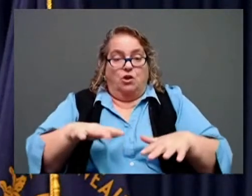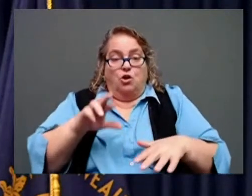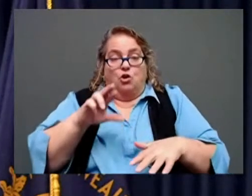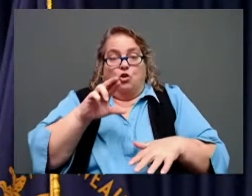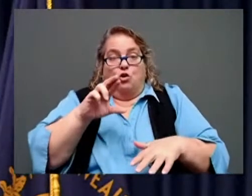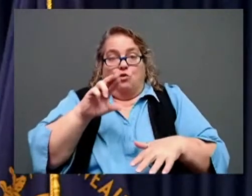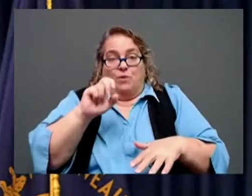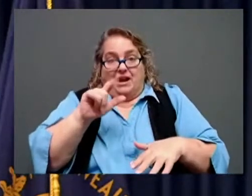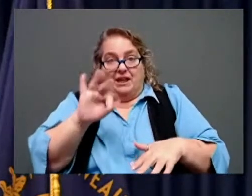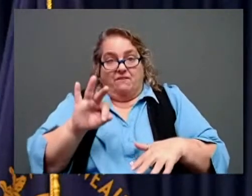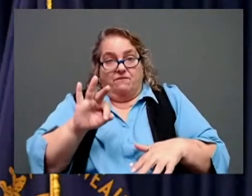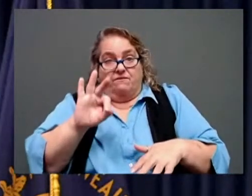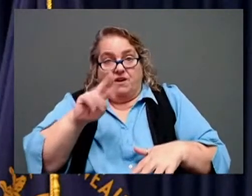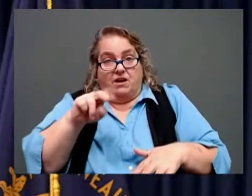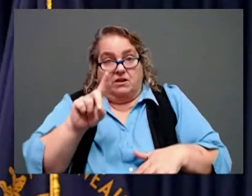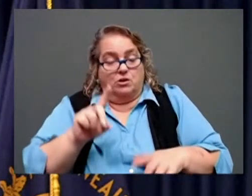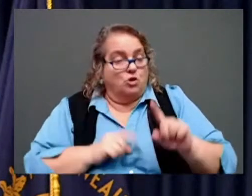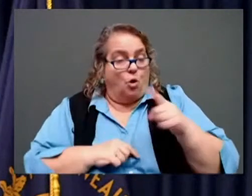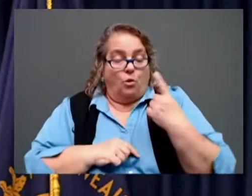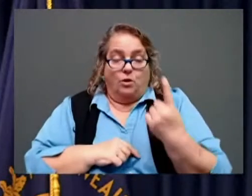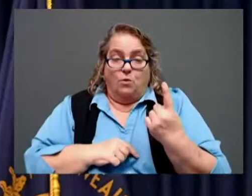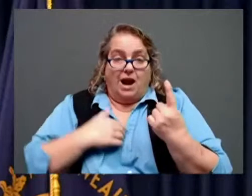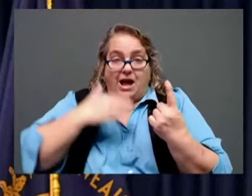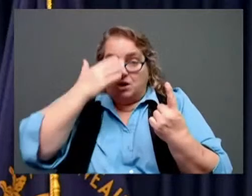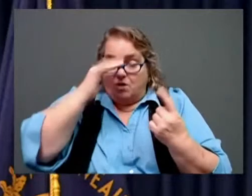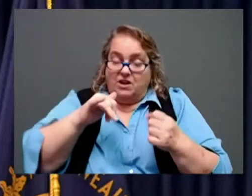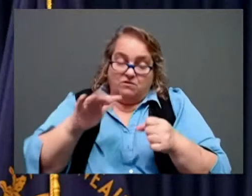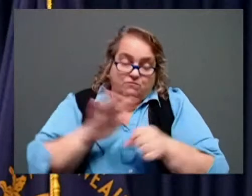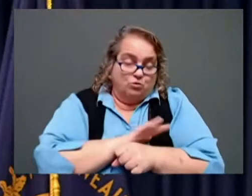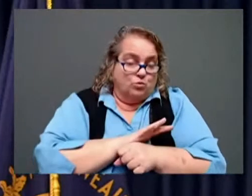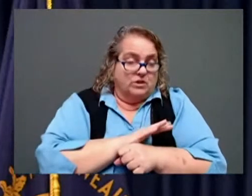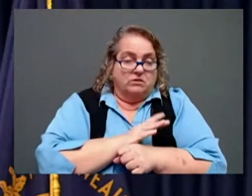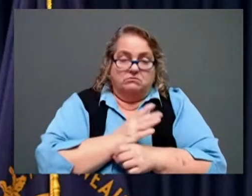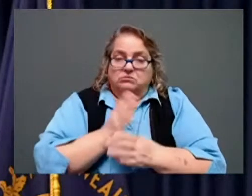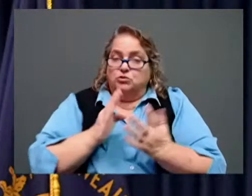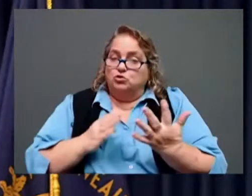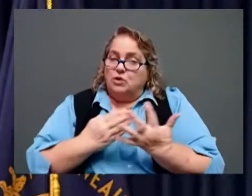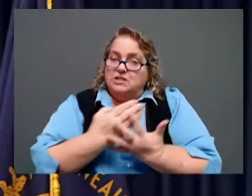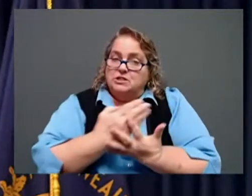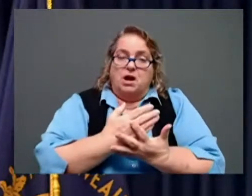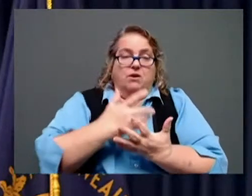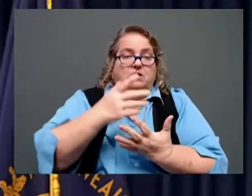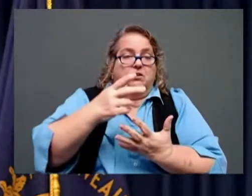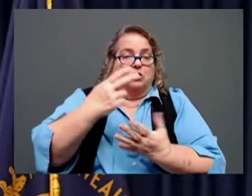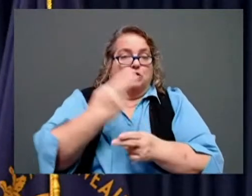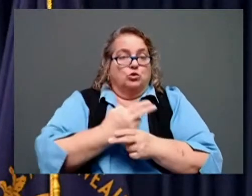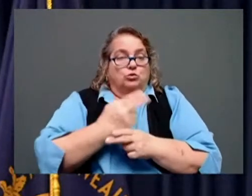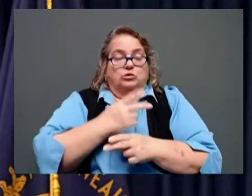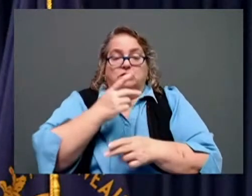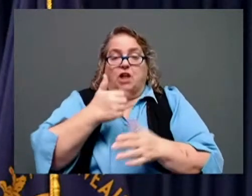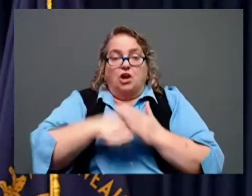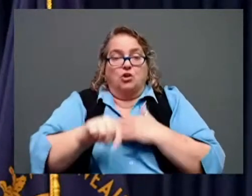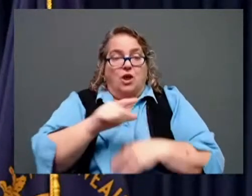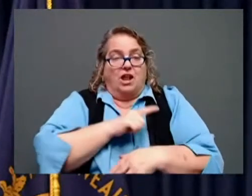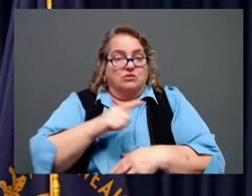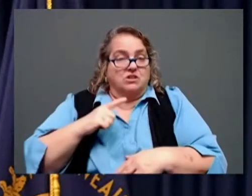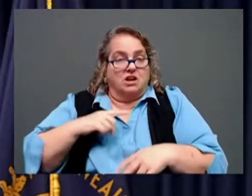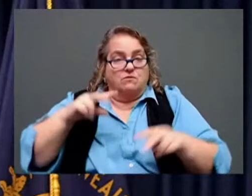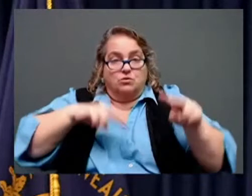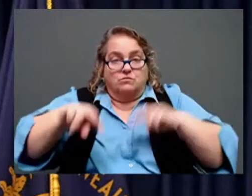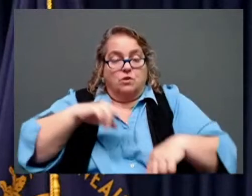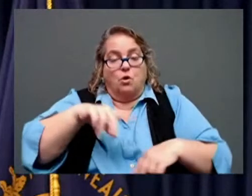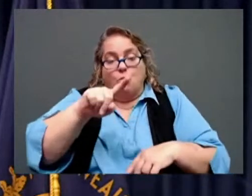the only fund I know of that's going to be fully transparent, subject to open records, under legislative oversight, and has pledged 100%